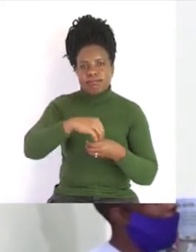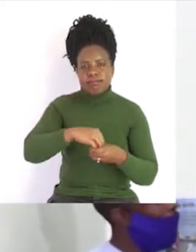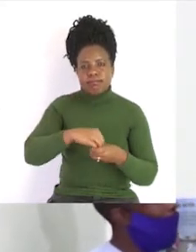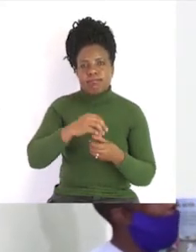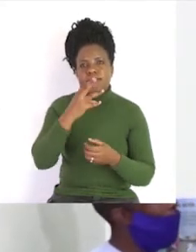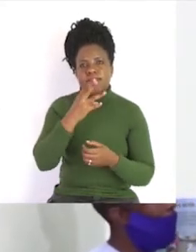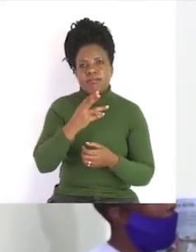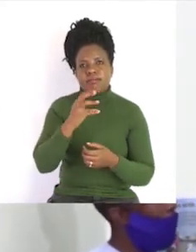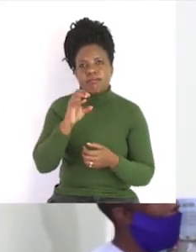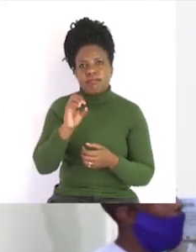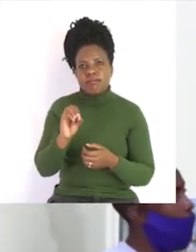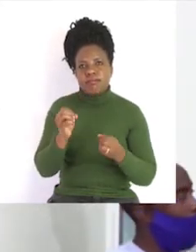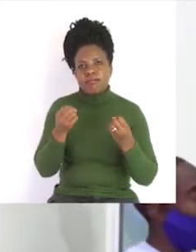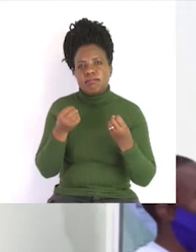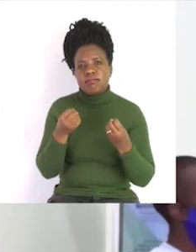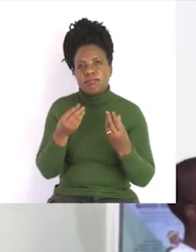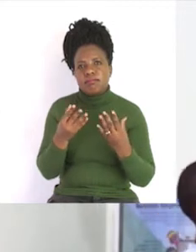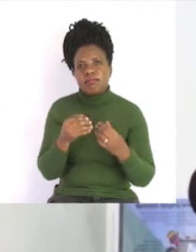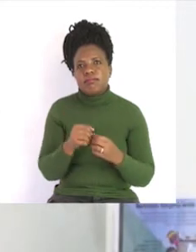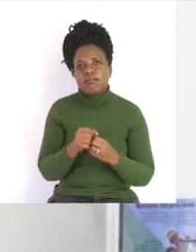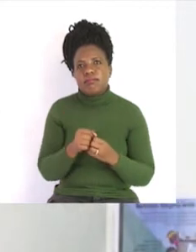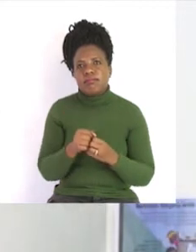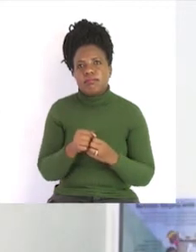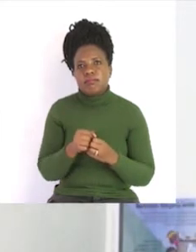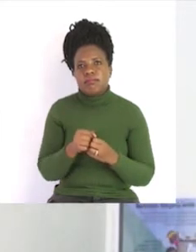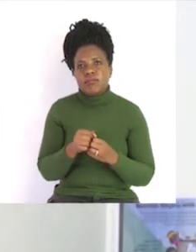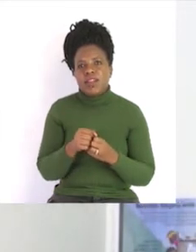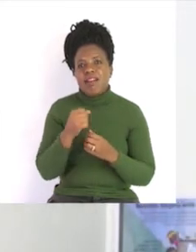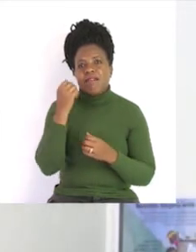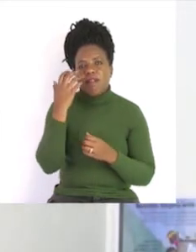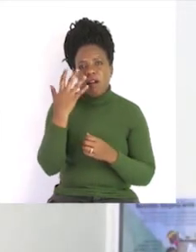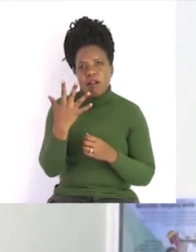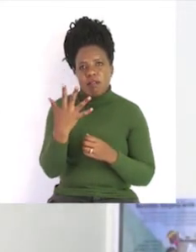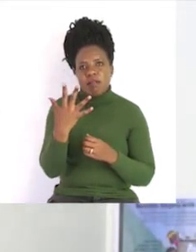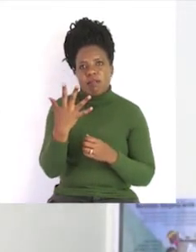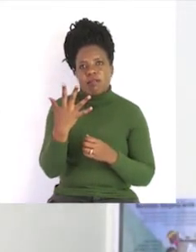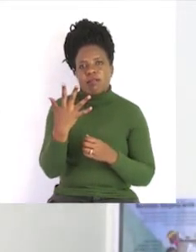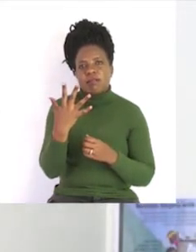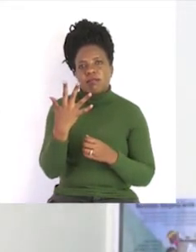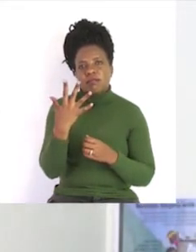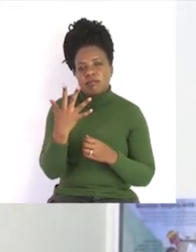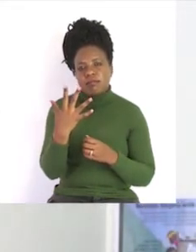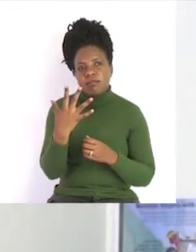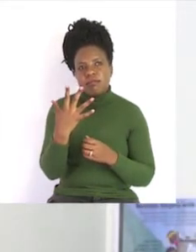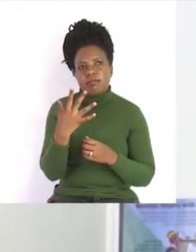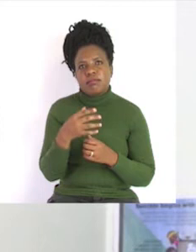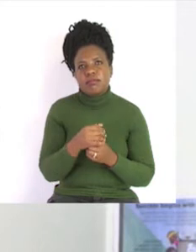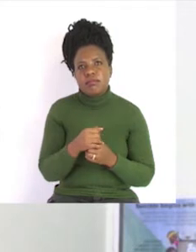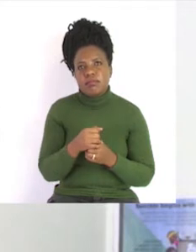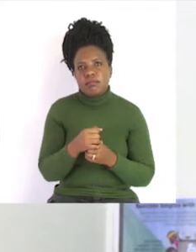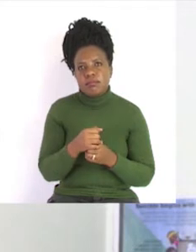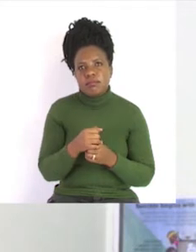round again. We say 12 goes into 60 how many times, Clarice? 5 times. It's exactly 5 times, because there